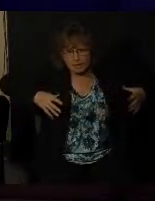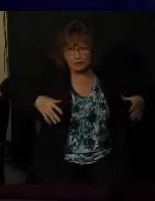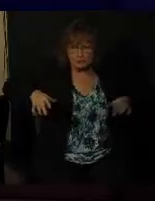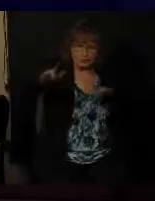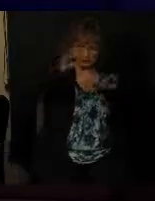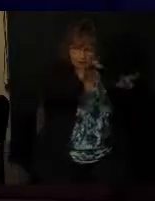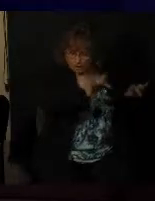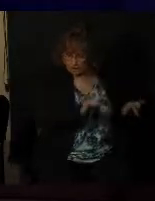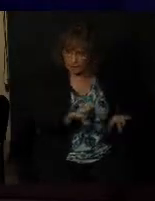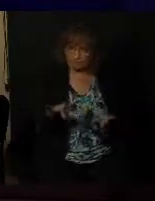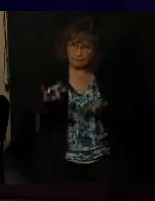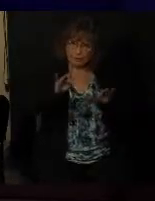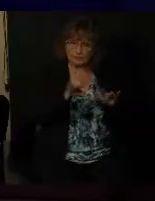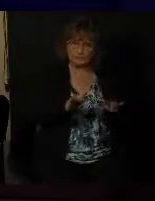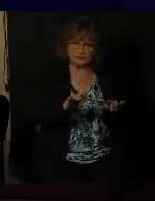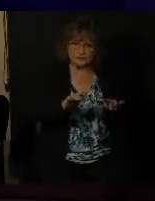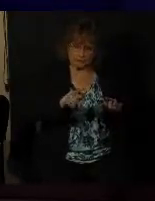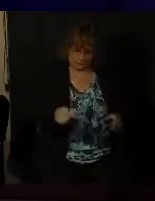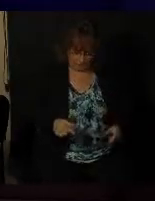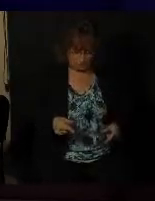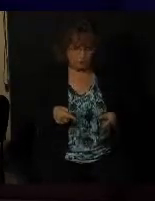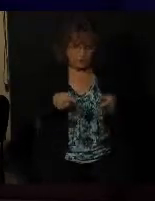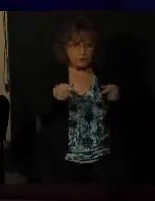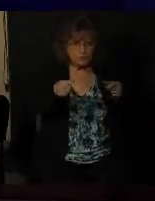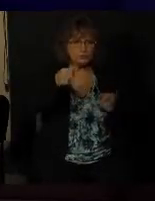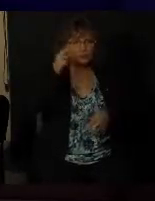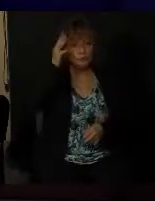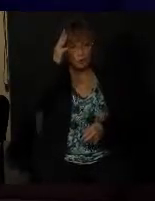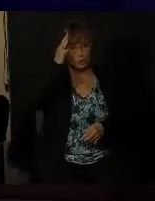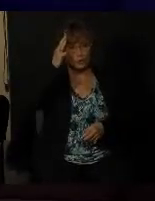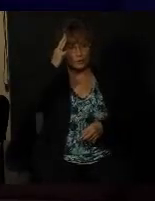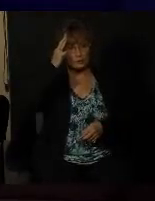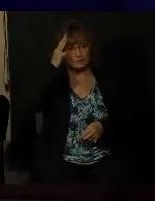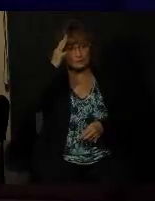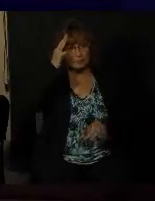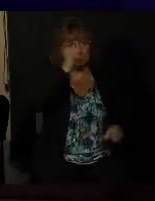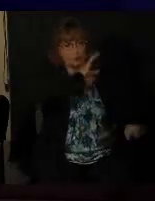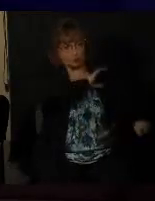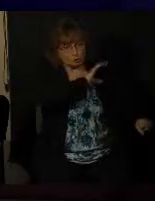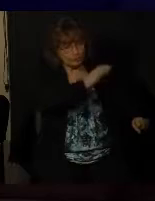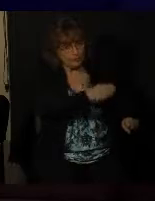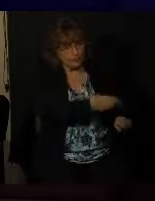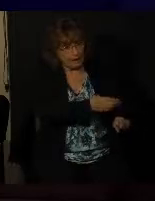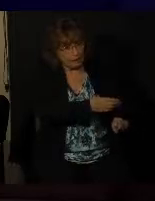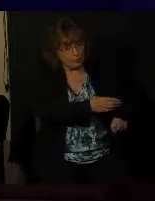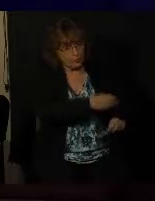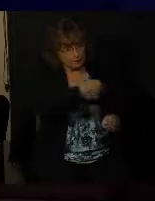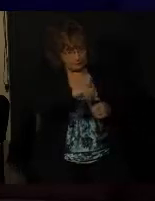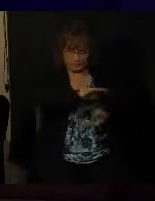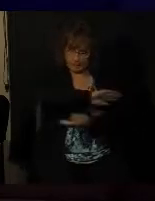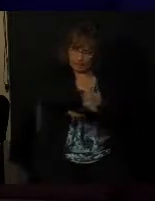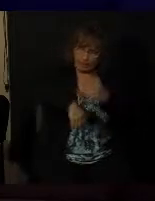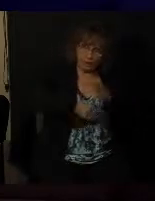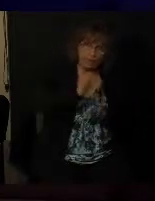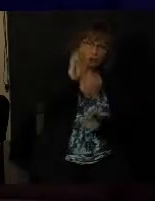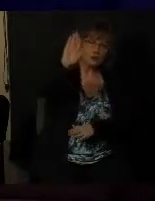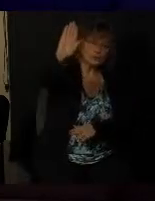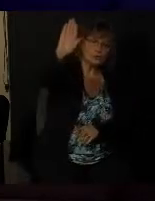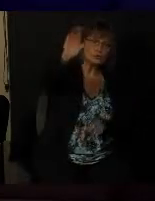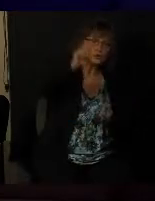and power and goodness in all thy works, and has revealed thy will in the scripture of truth.